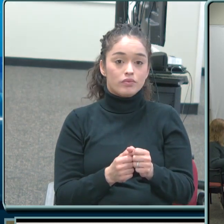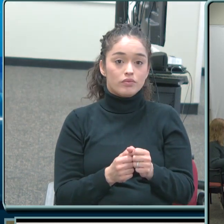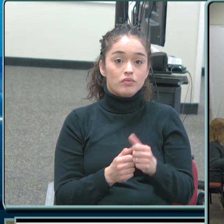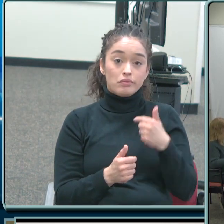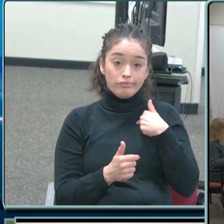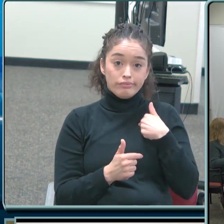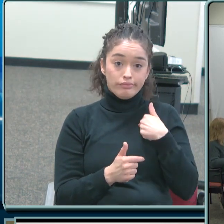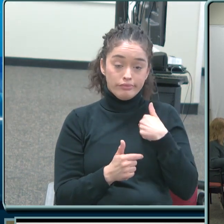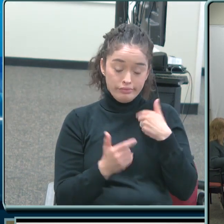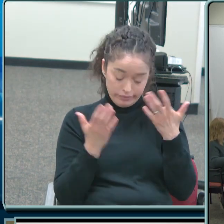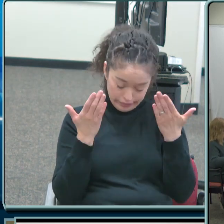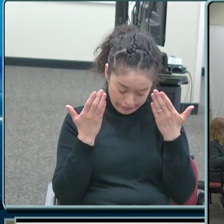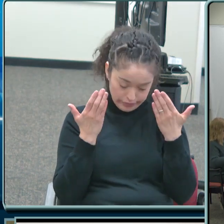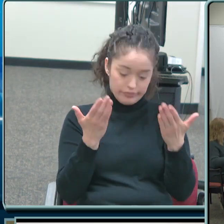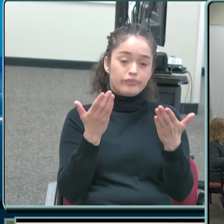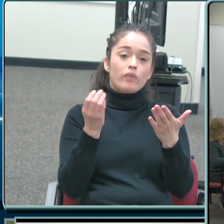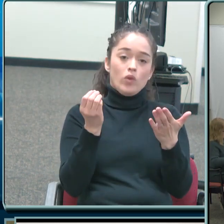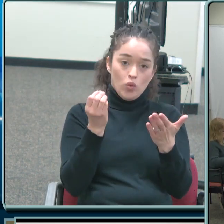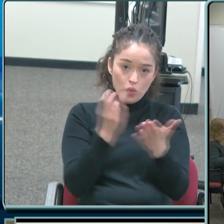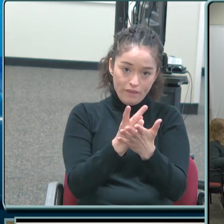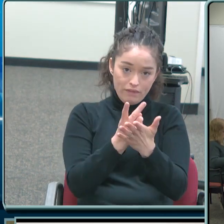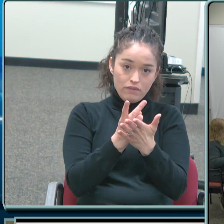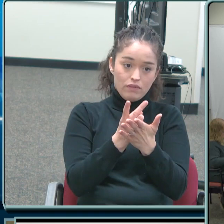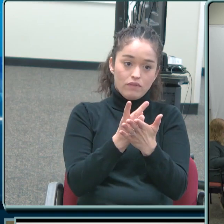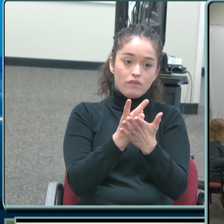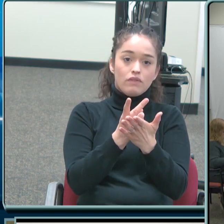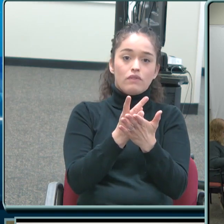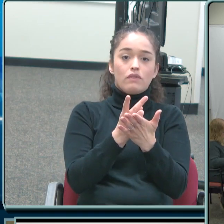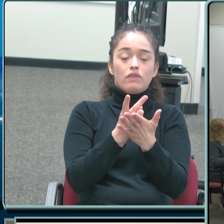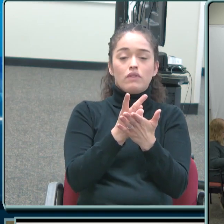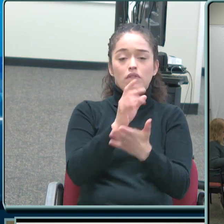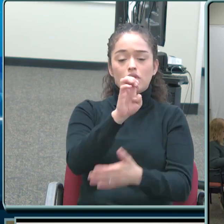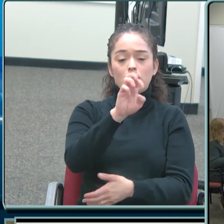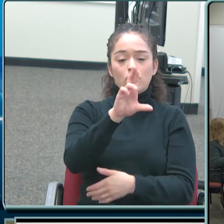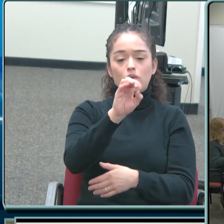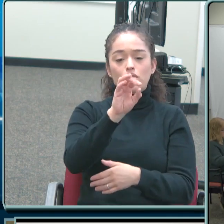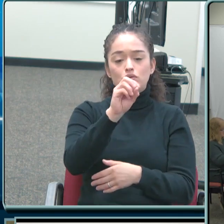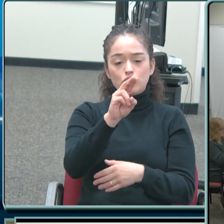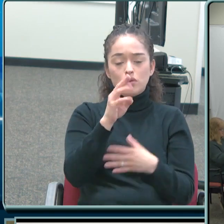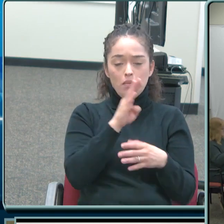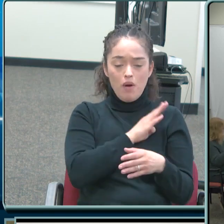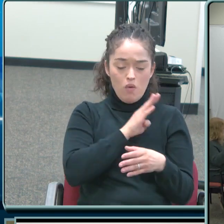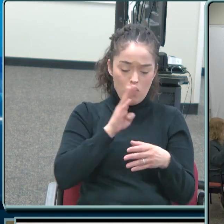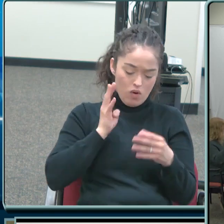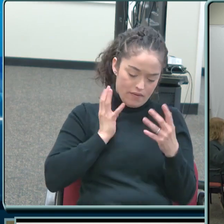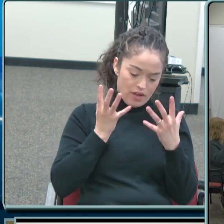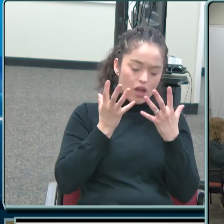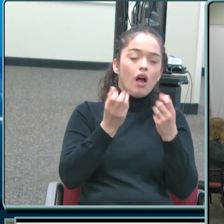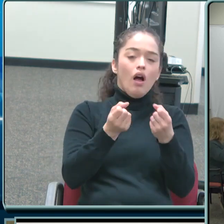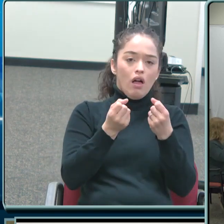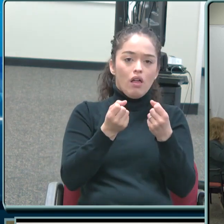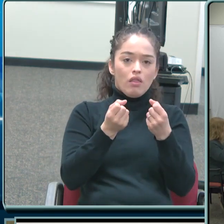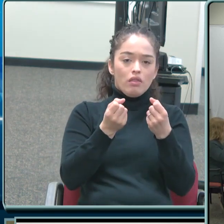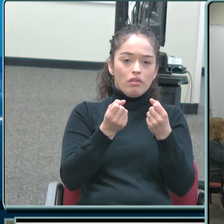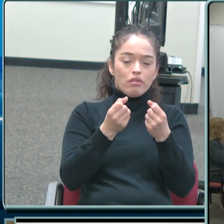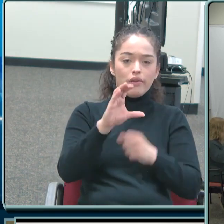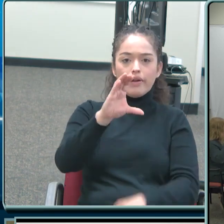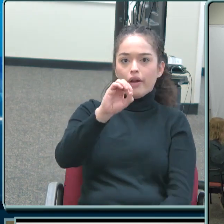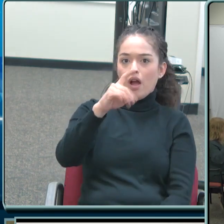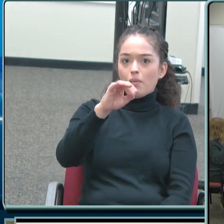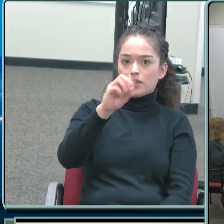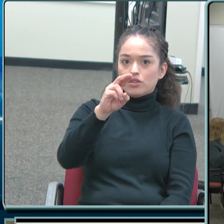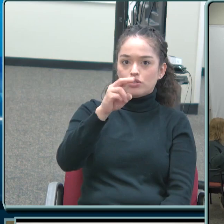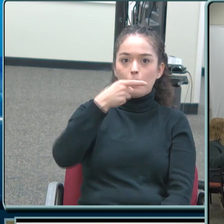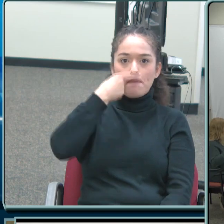I move to approve the resolution of the El Paso County Board of Health, our compensation and public health